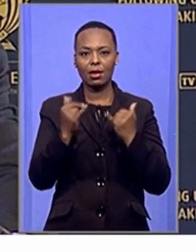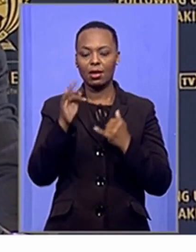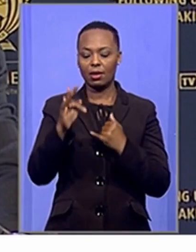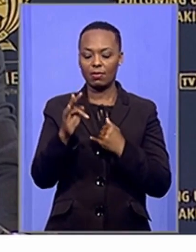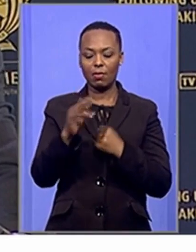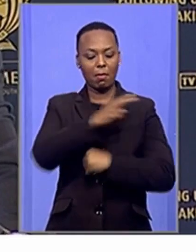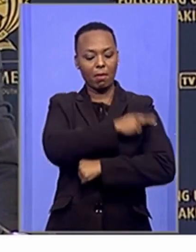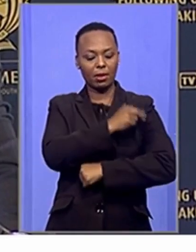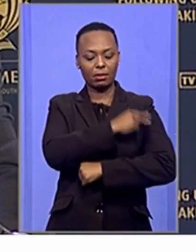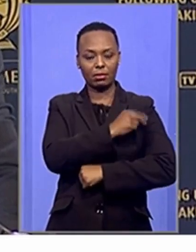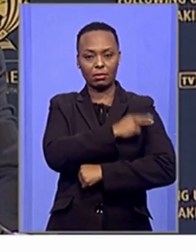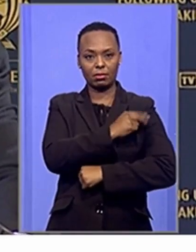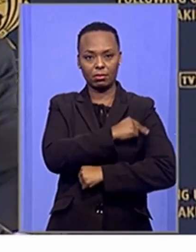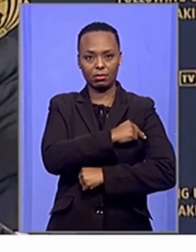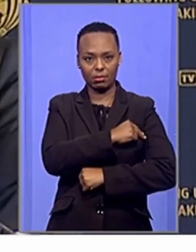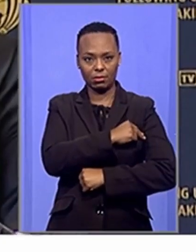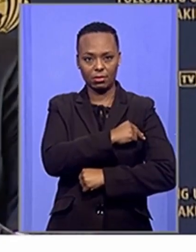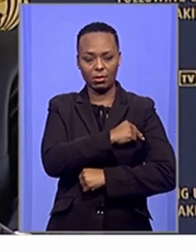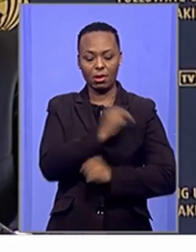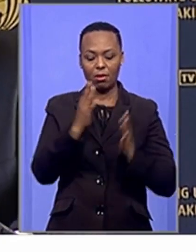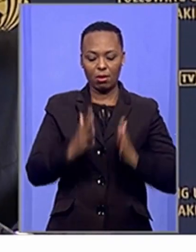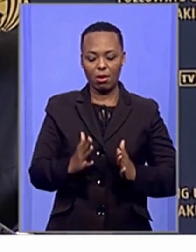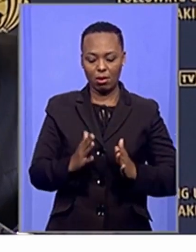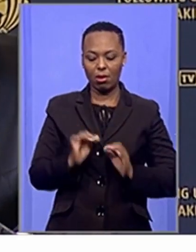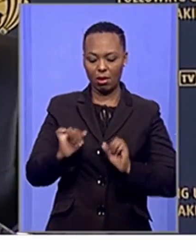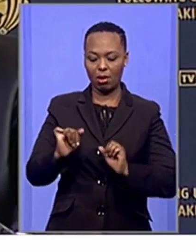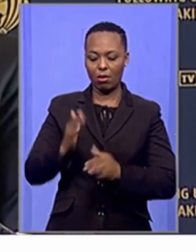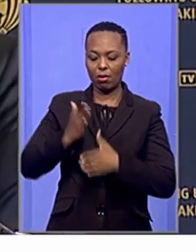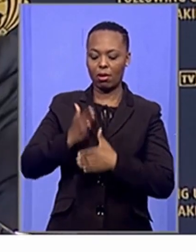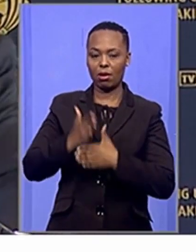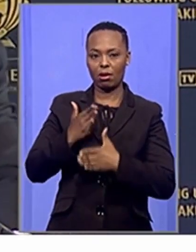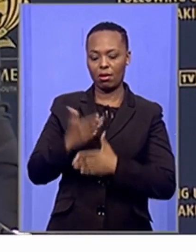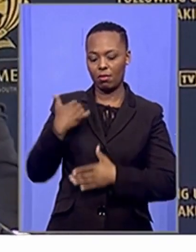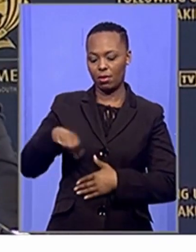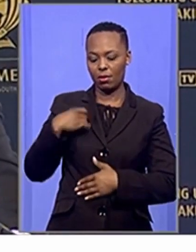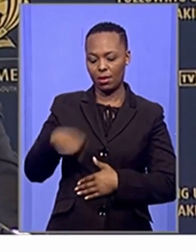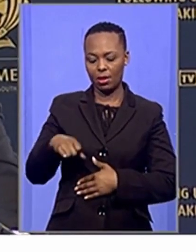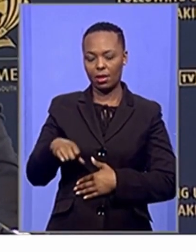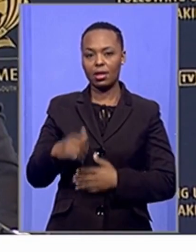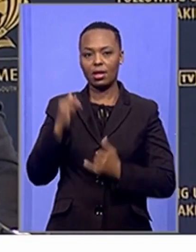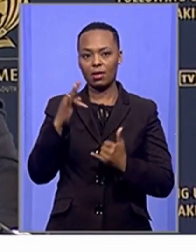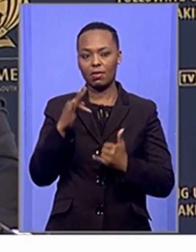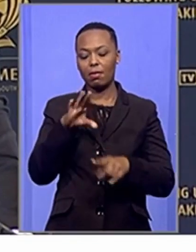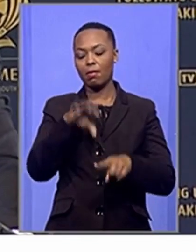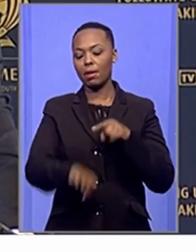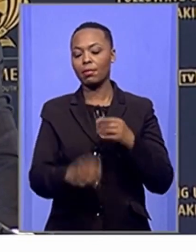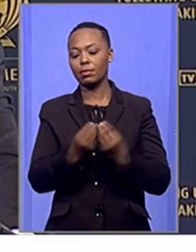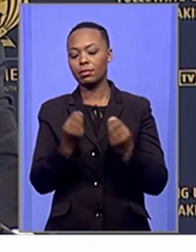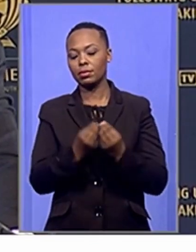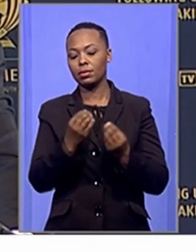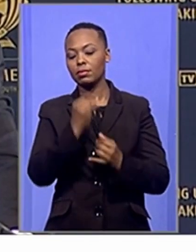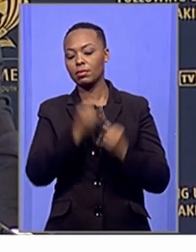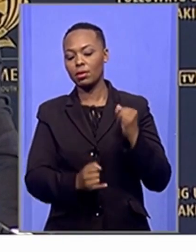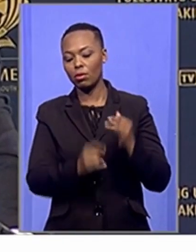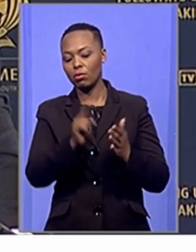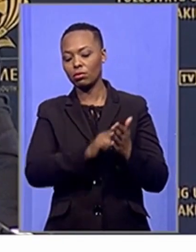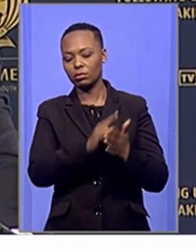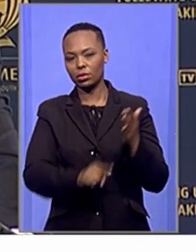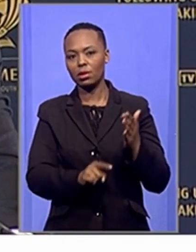officials from also holding political office. It defines competency